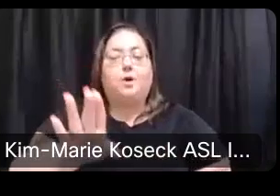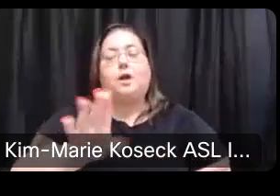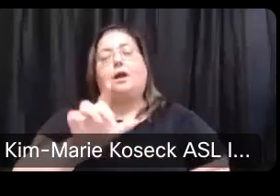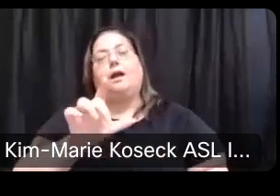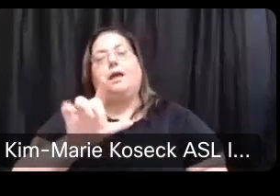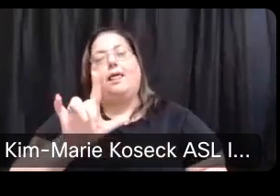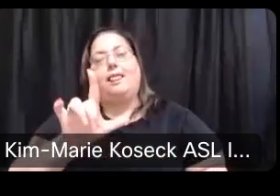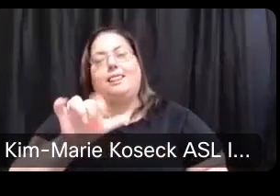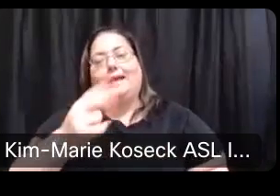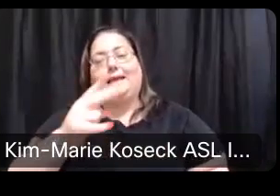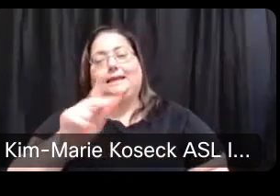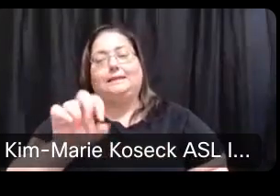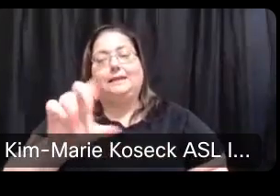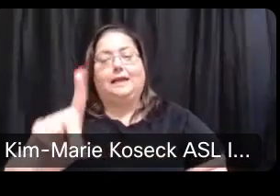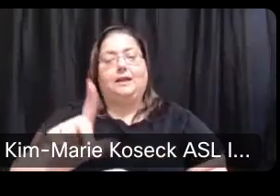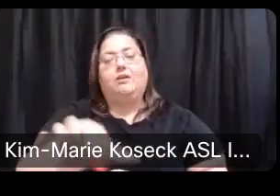other.